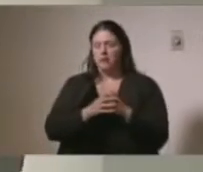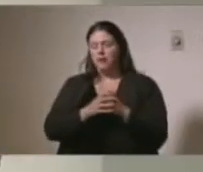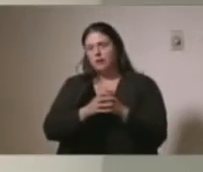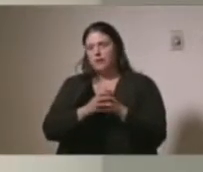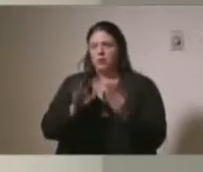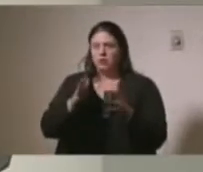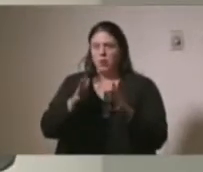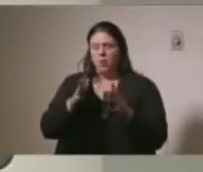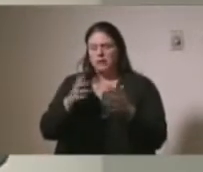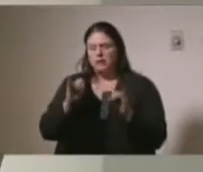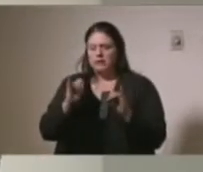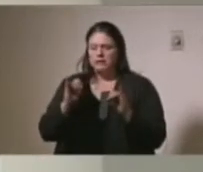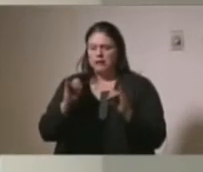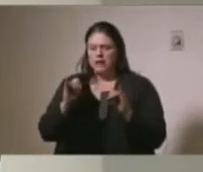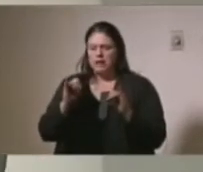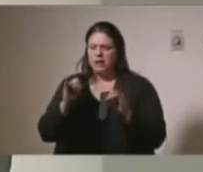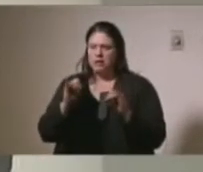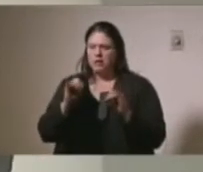market.